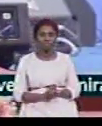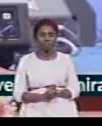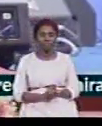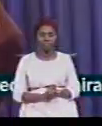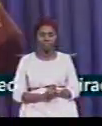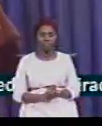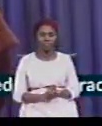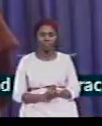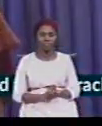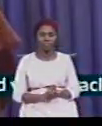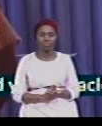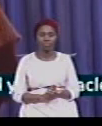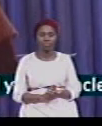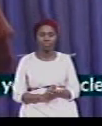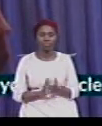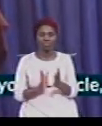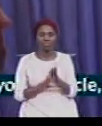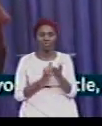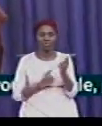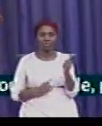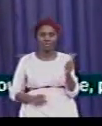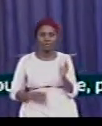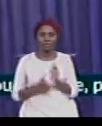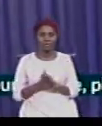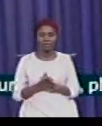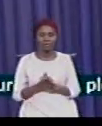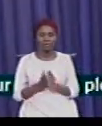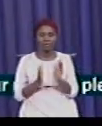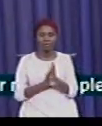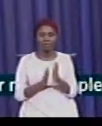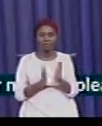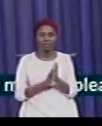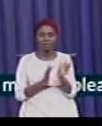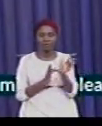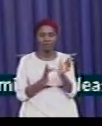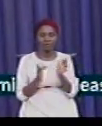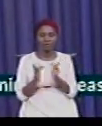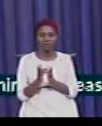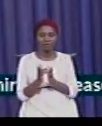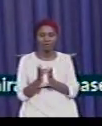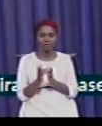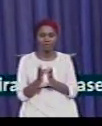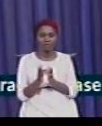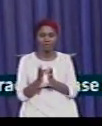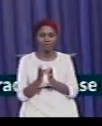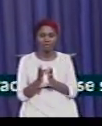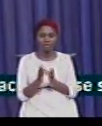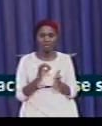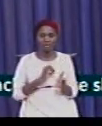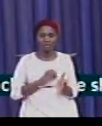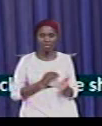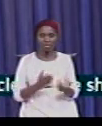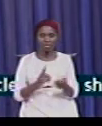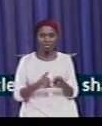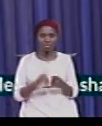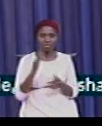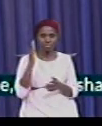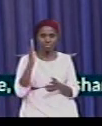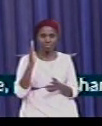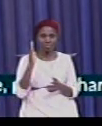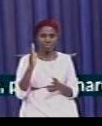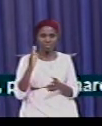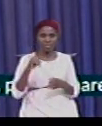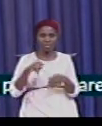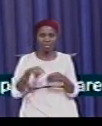speak. Praise the Lord. Praise Jesus. I want to testify about God's